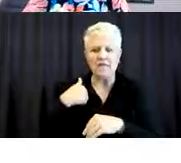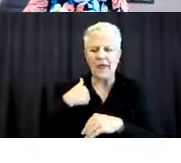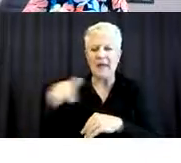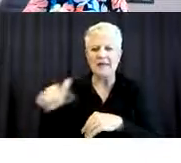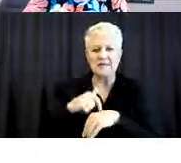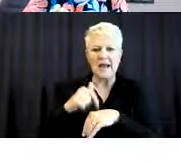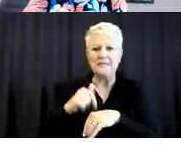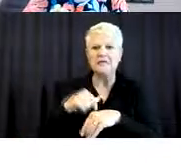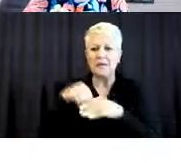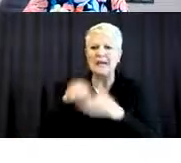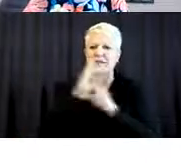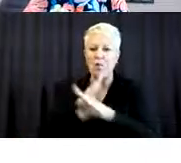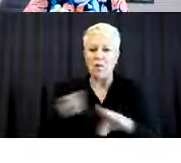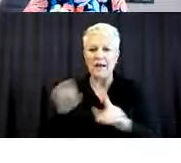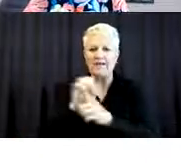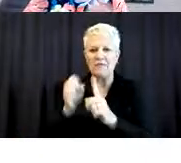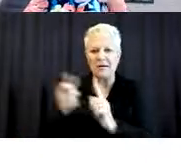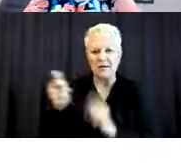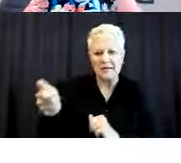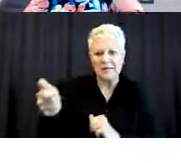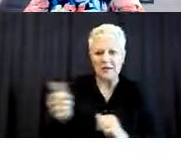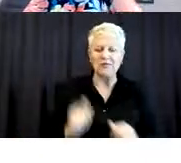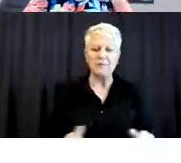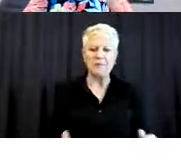in a quiet environment by him or herself.